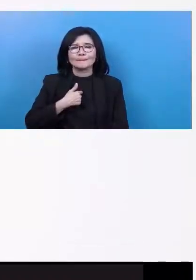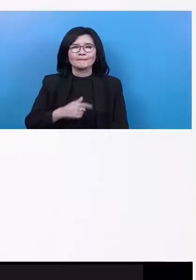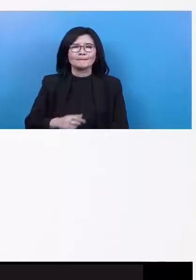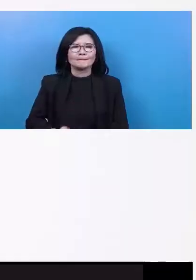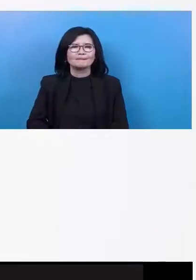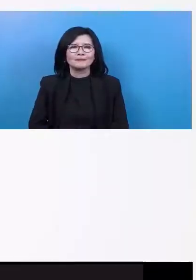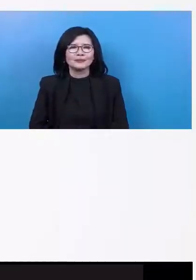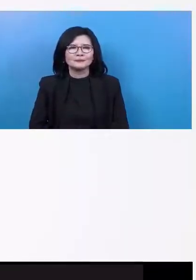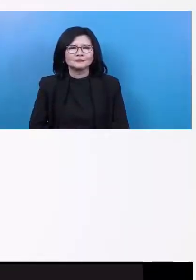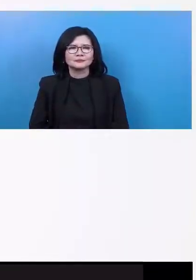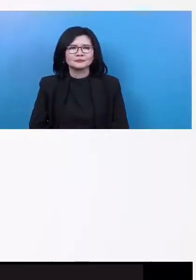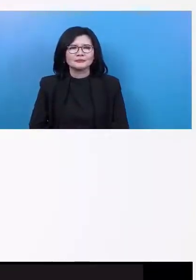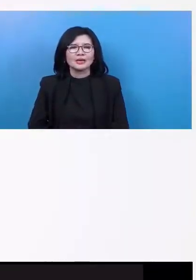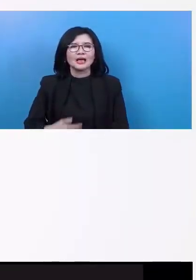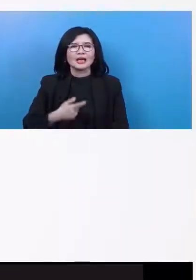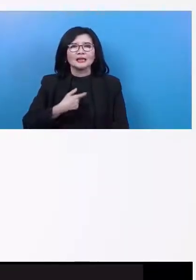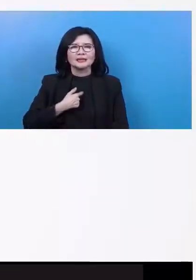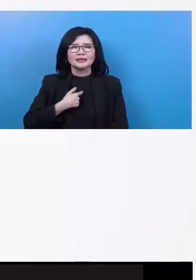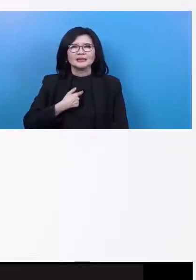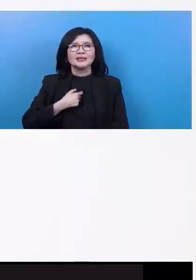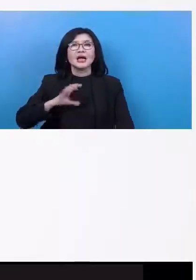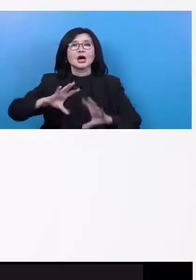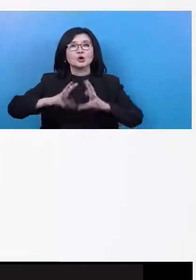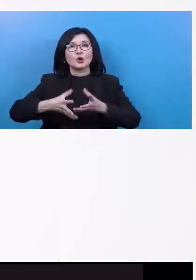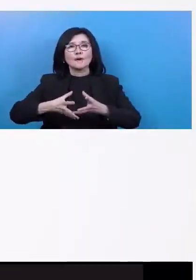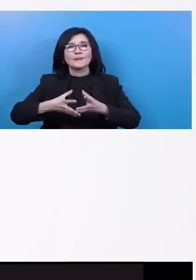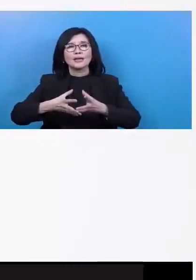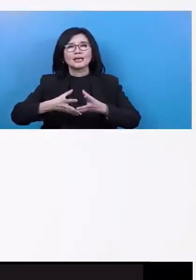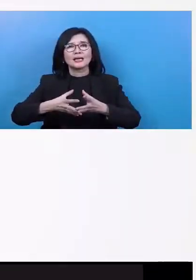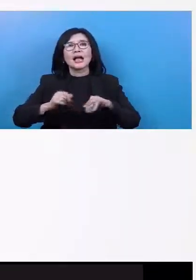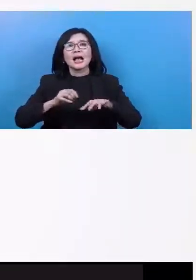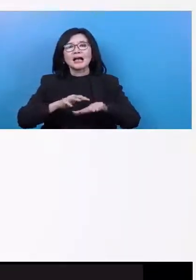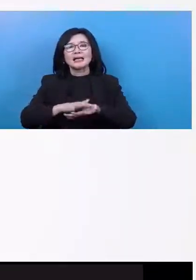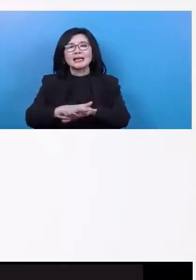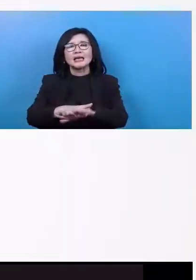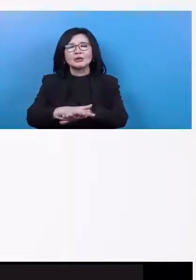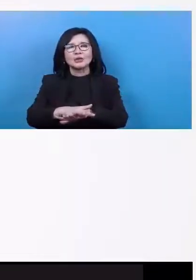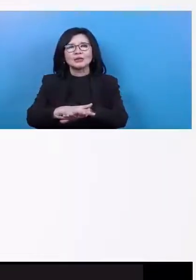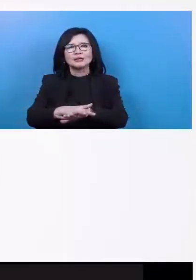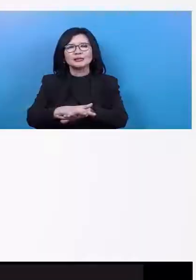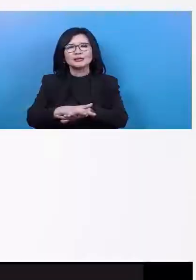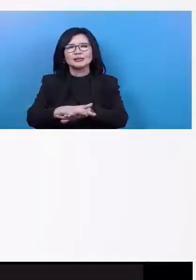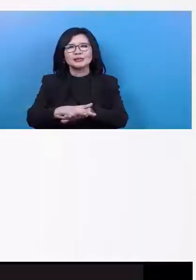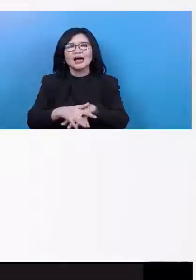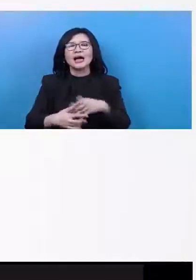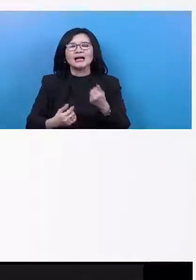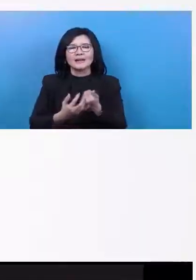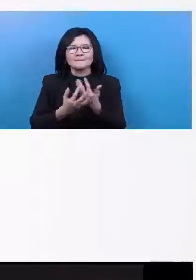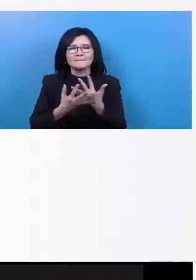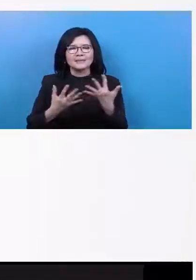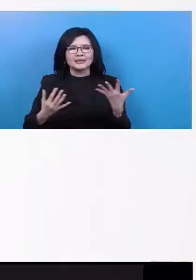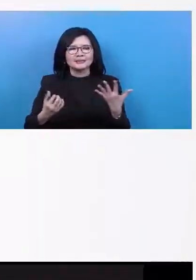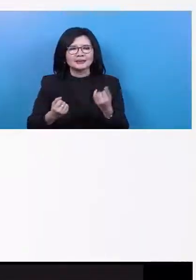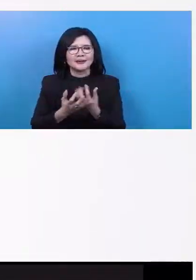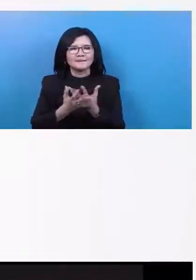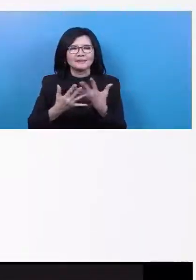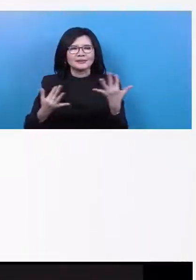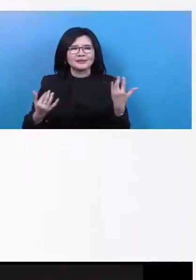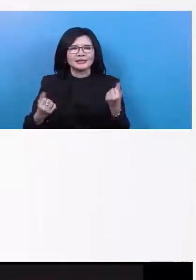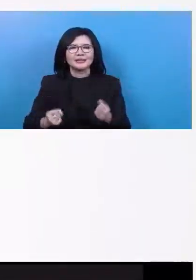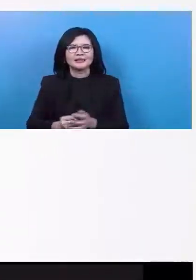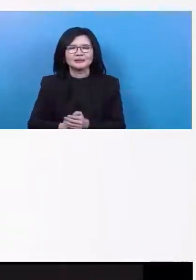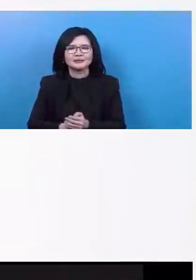network, the global network of civil society organization. We are a network of 1,450 organizations from